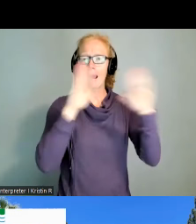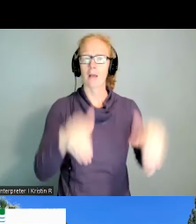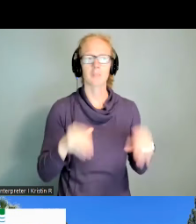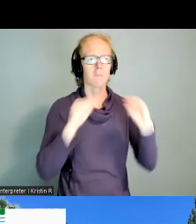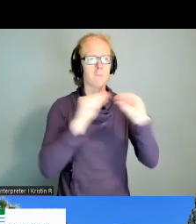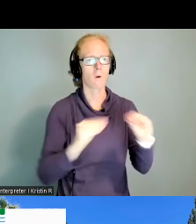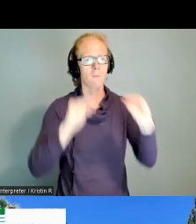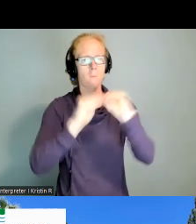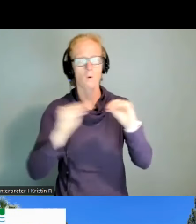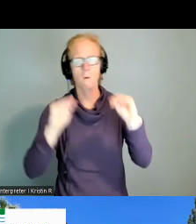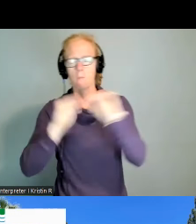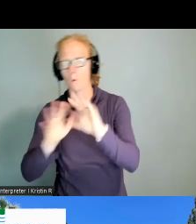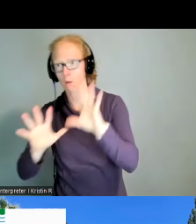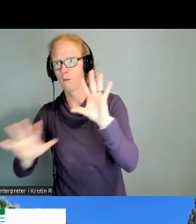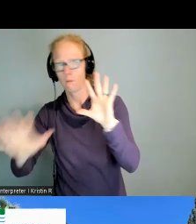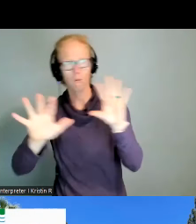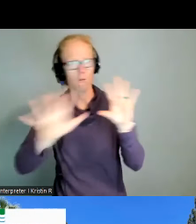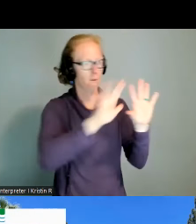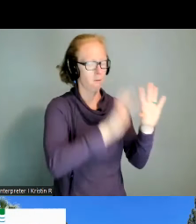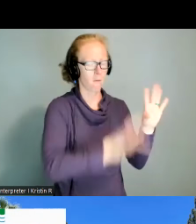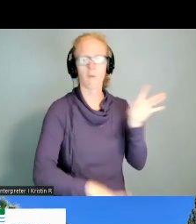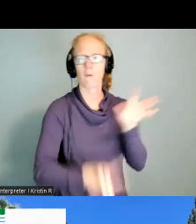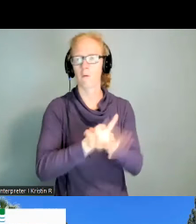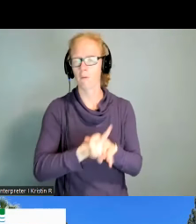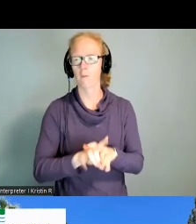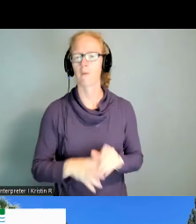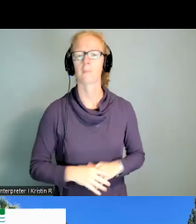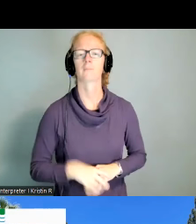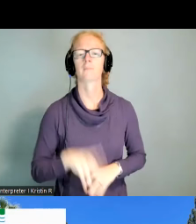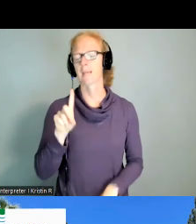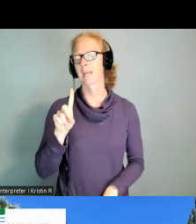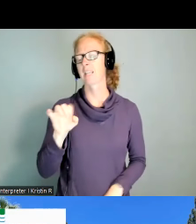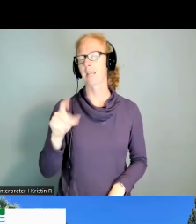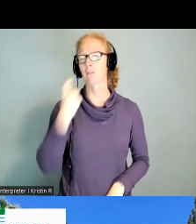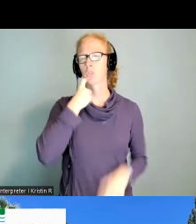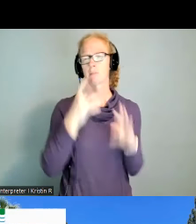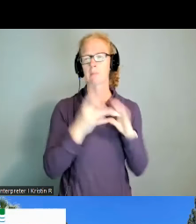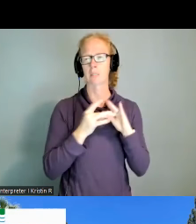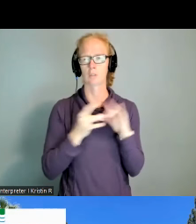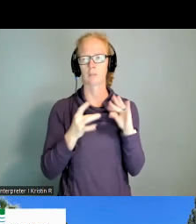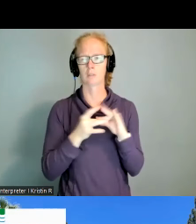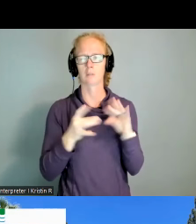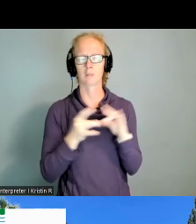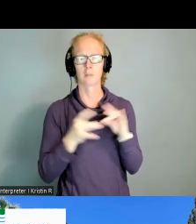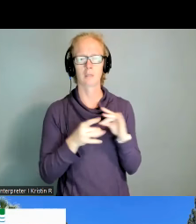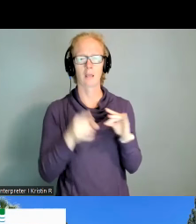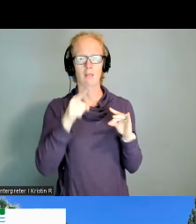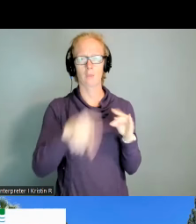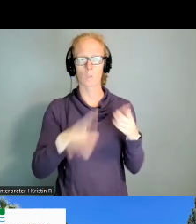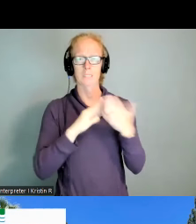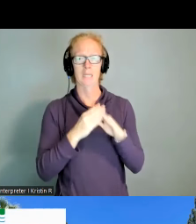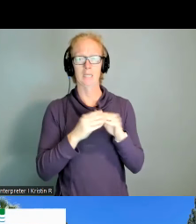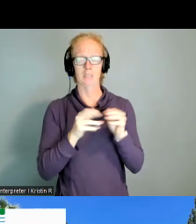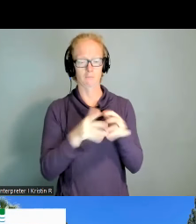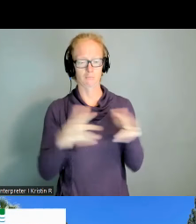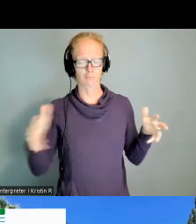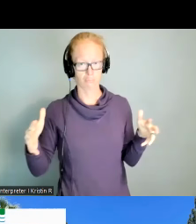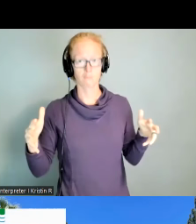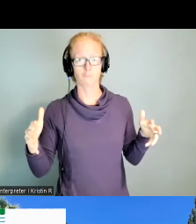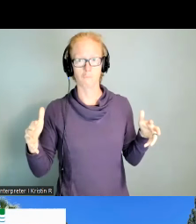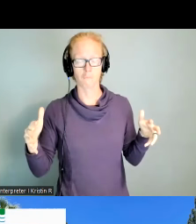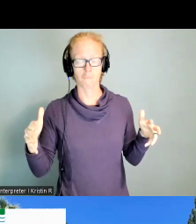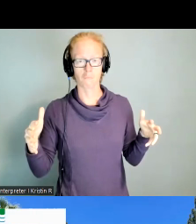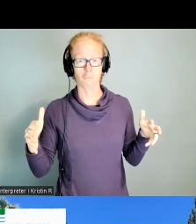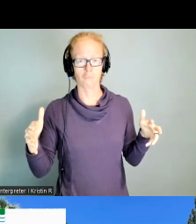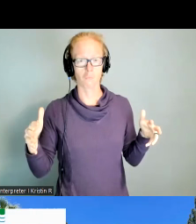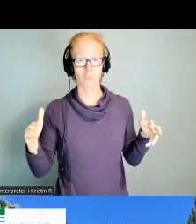the 6-cycle RHNA. So as David mentioned earlier, these are very built out cities. Ours are built out cities